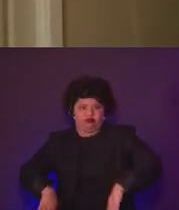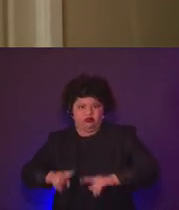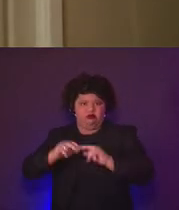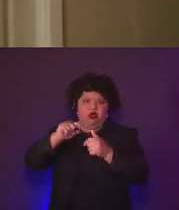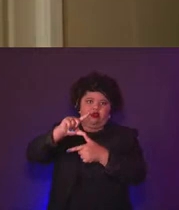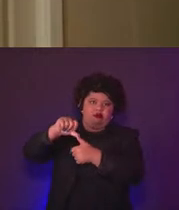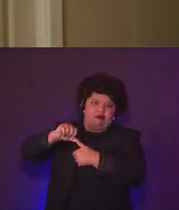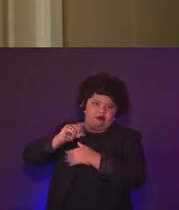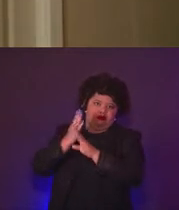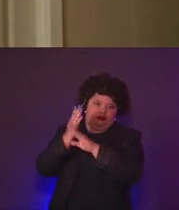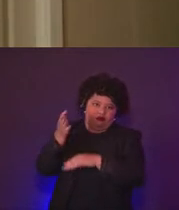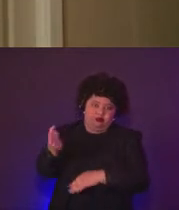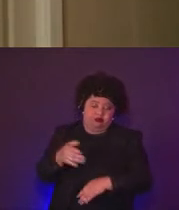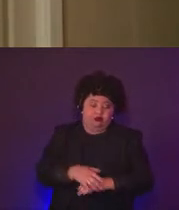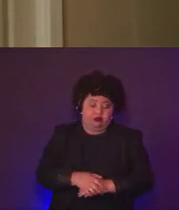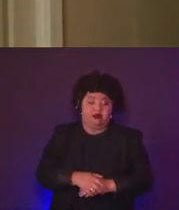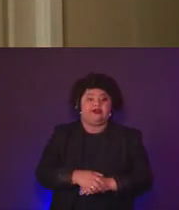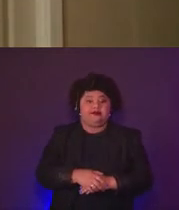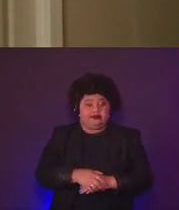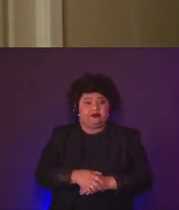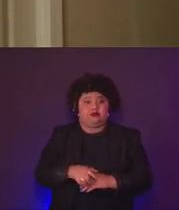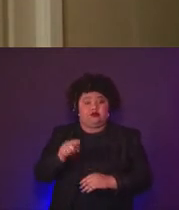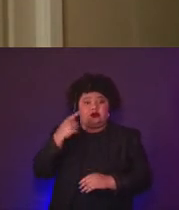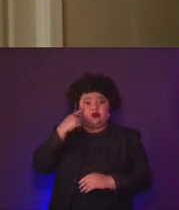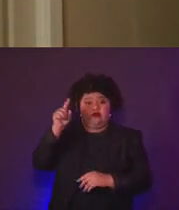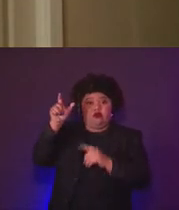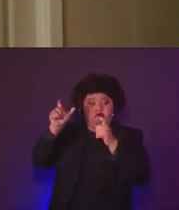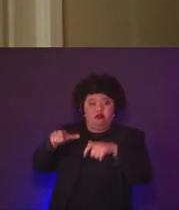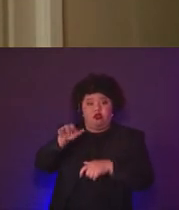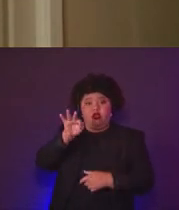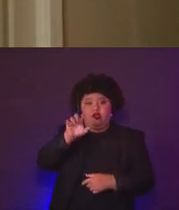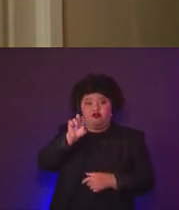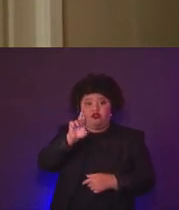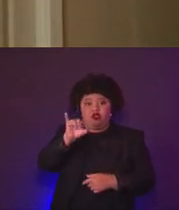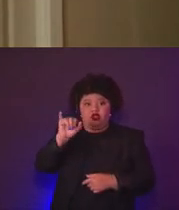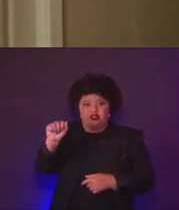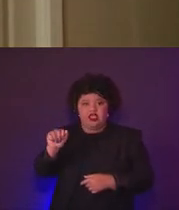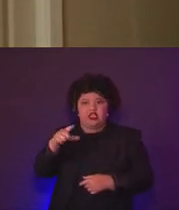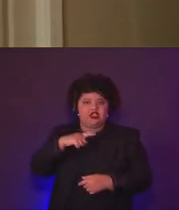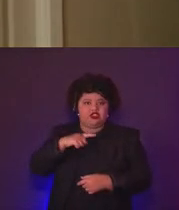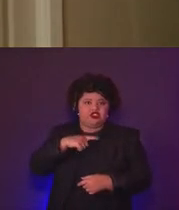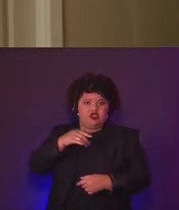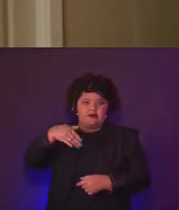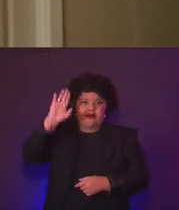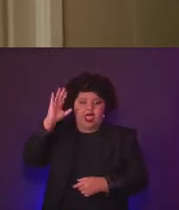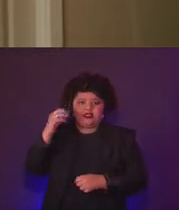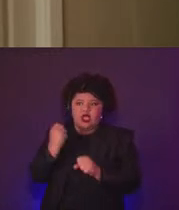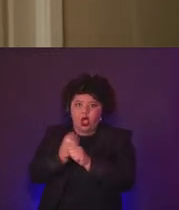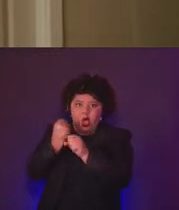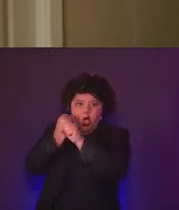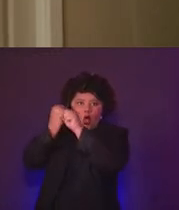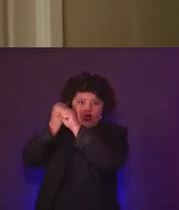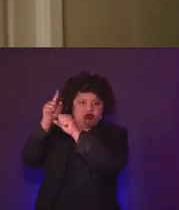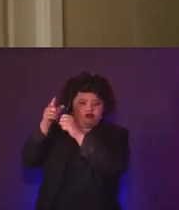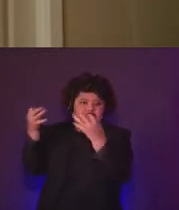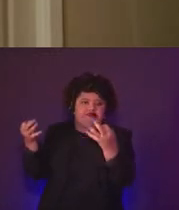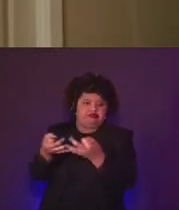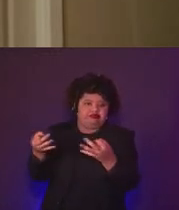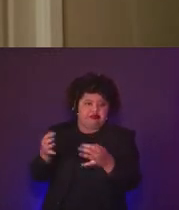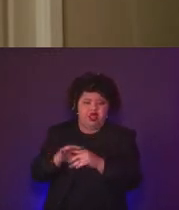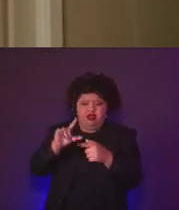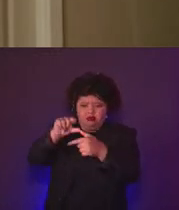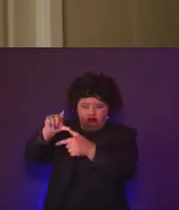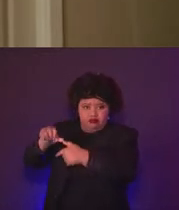that South Florida had the toughest building code in the nation. So in the weeks after the storm, I began